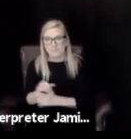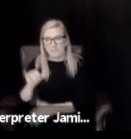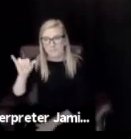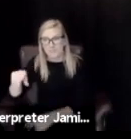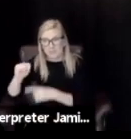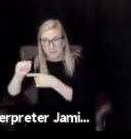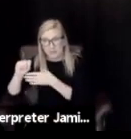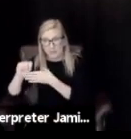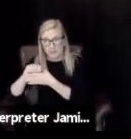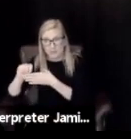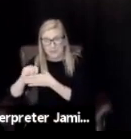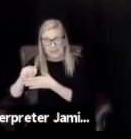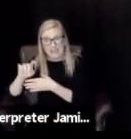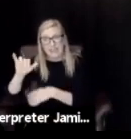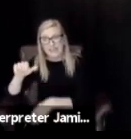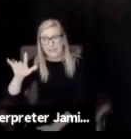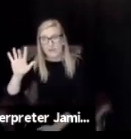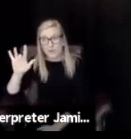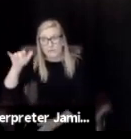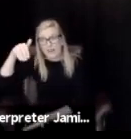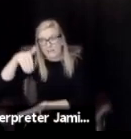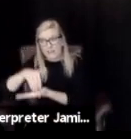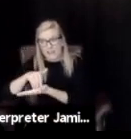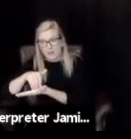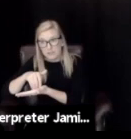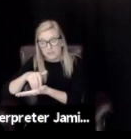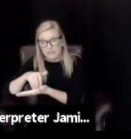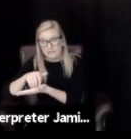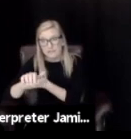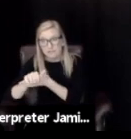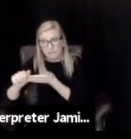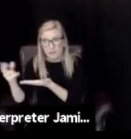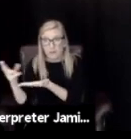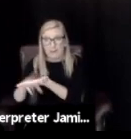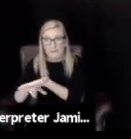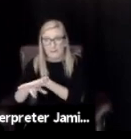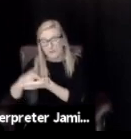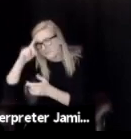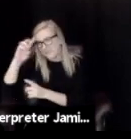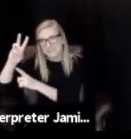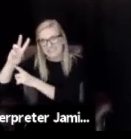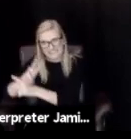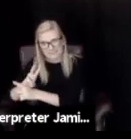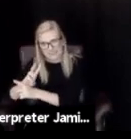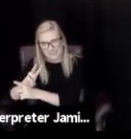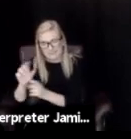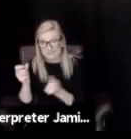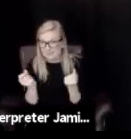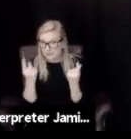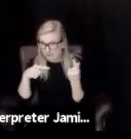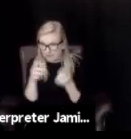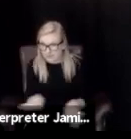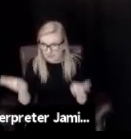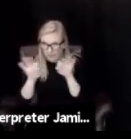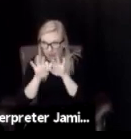that $25,000 contract was over a period of 6 months. I went there, and this was key. So I knew